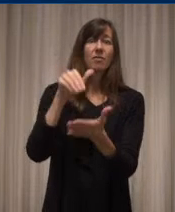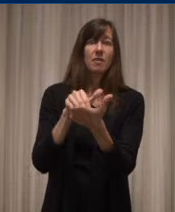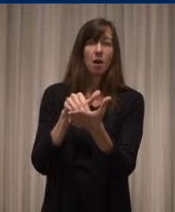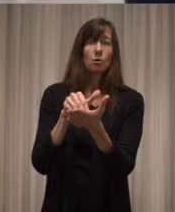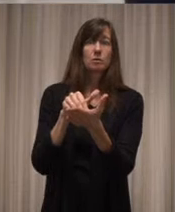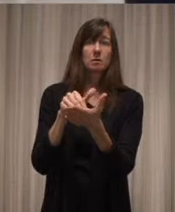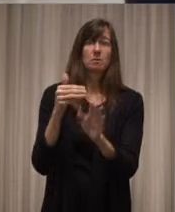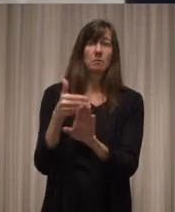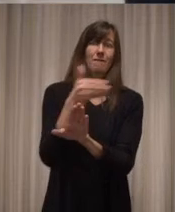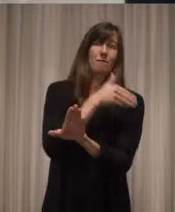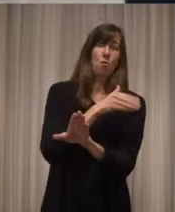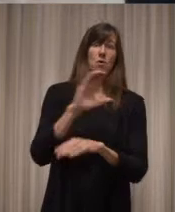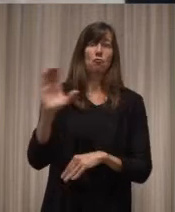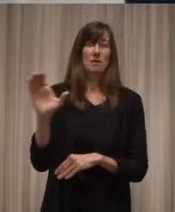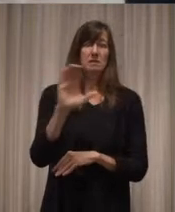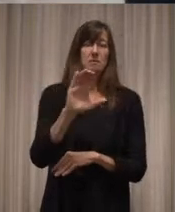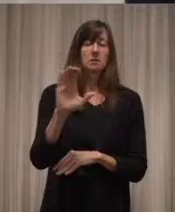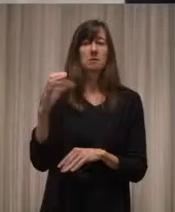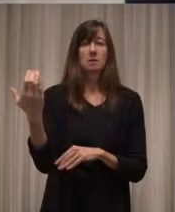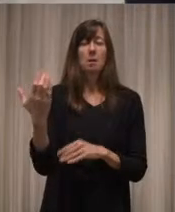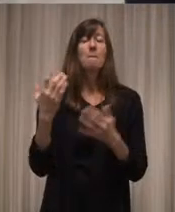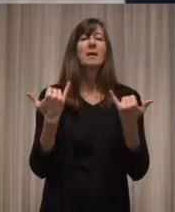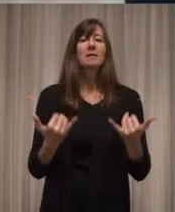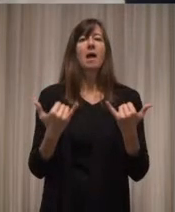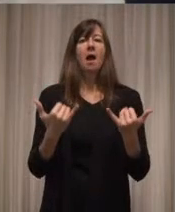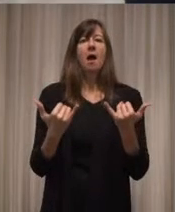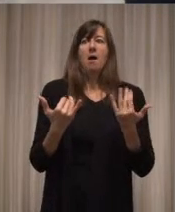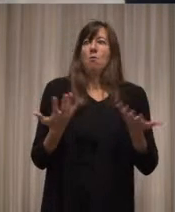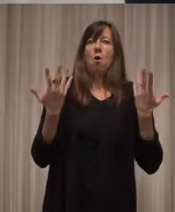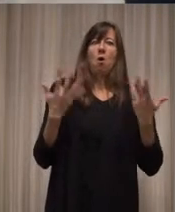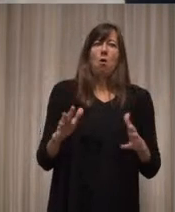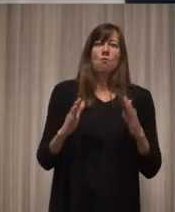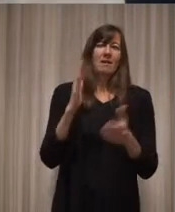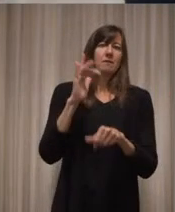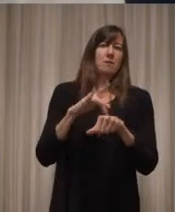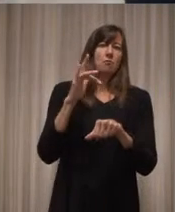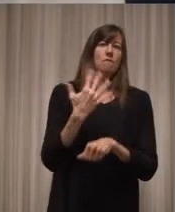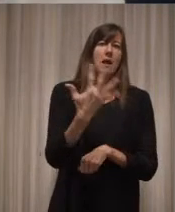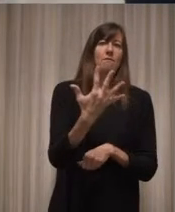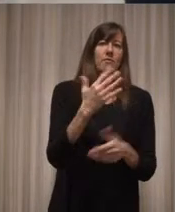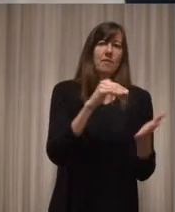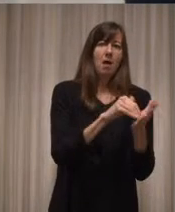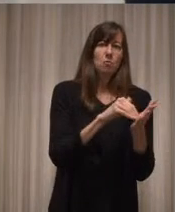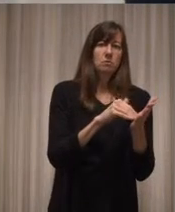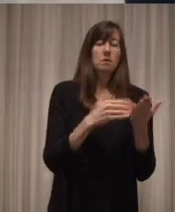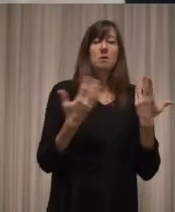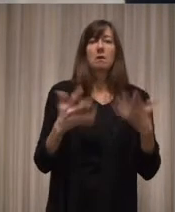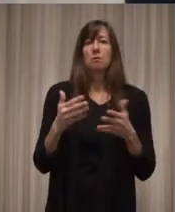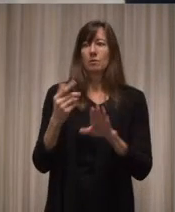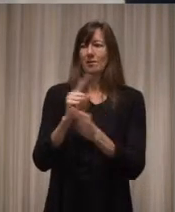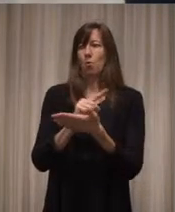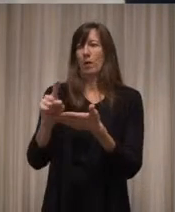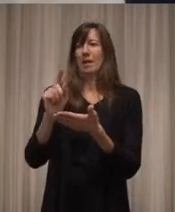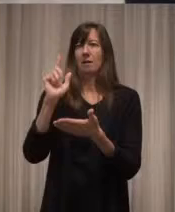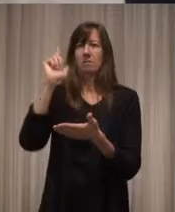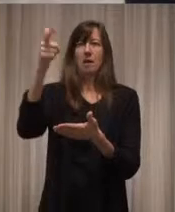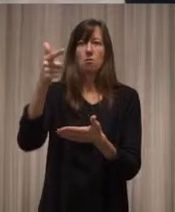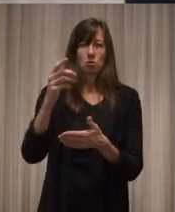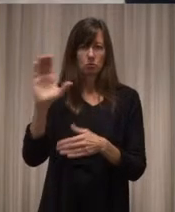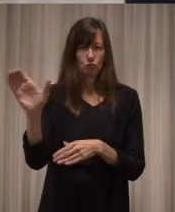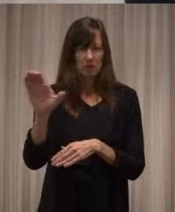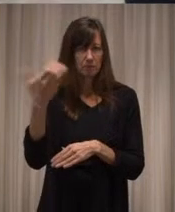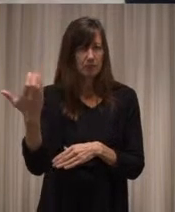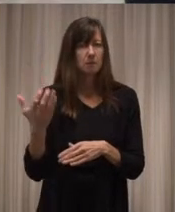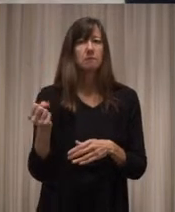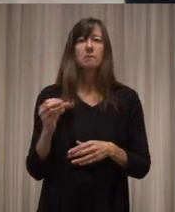almost at 5,000, and we're still a week plus from Christmas. In the worst case scenario, we'll be well over 7,000 cumulative cases